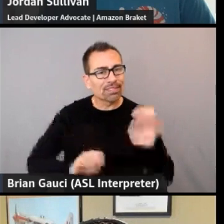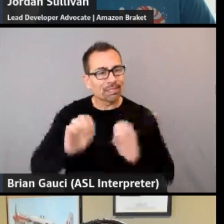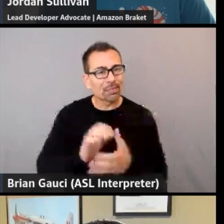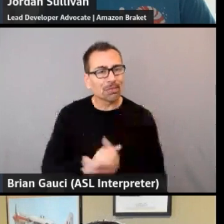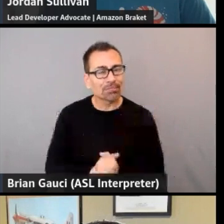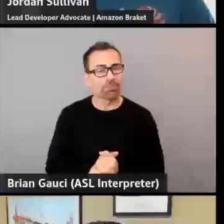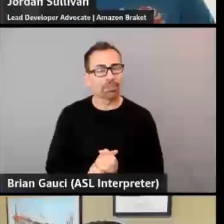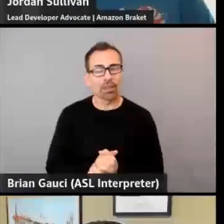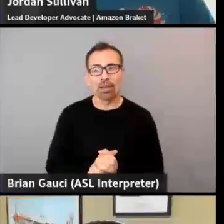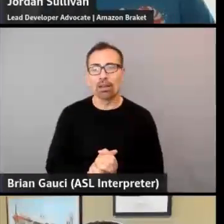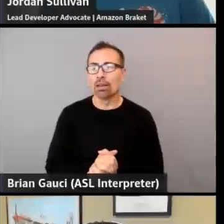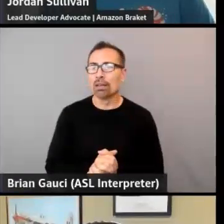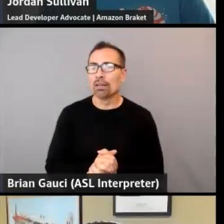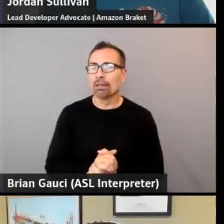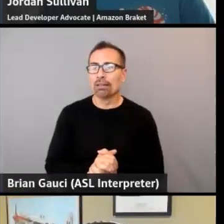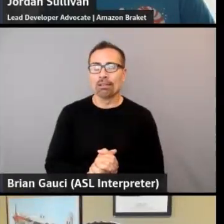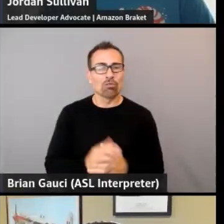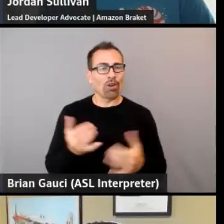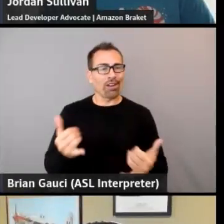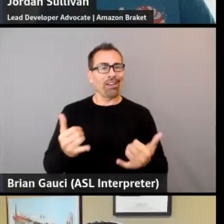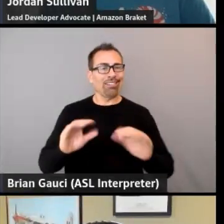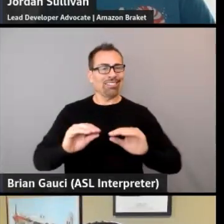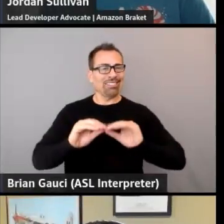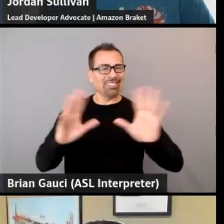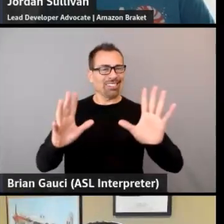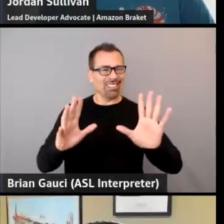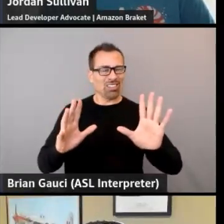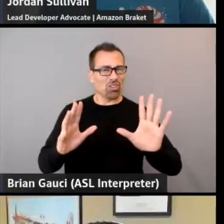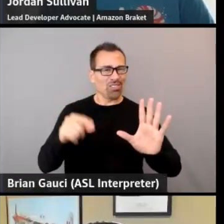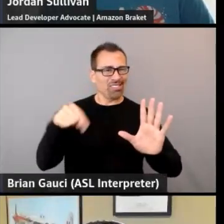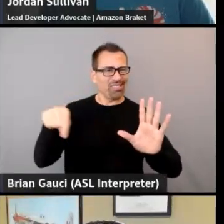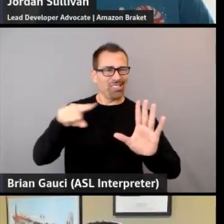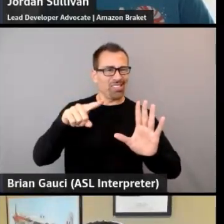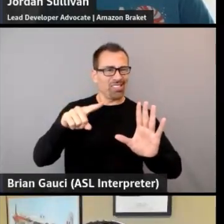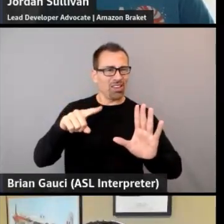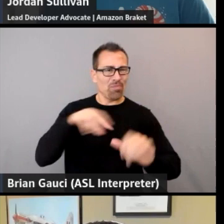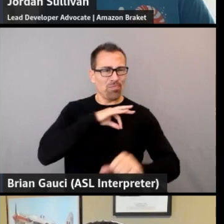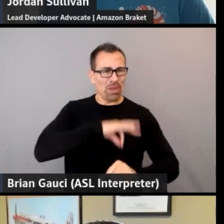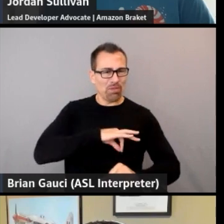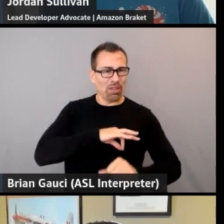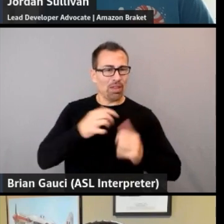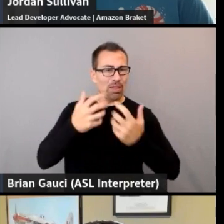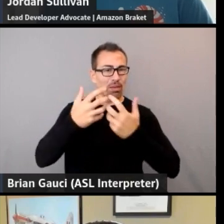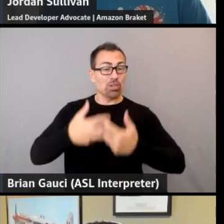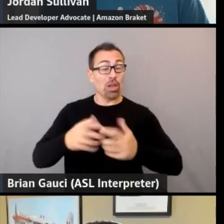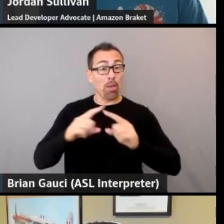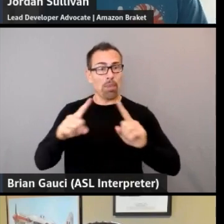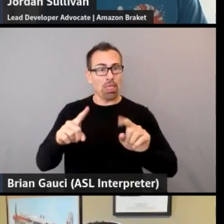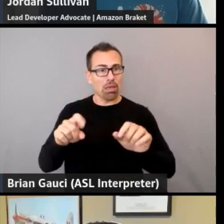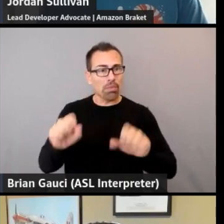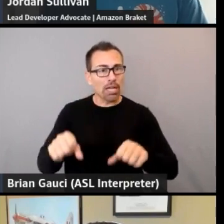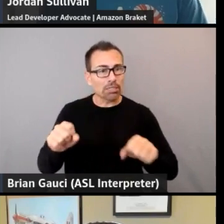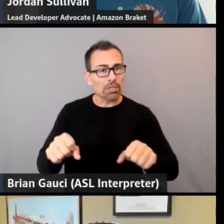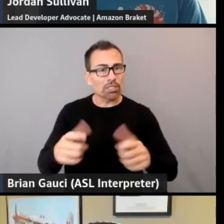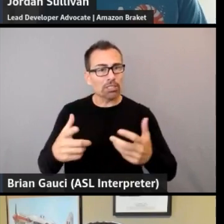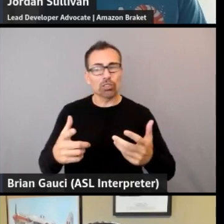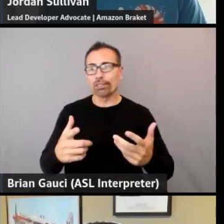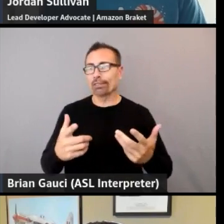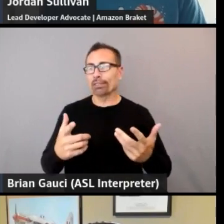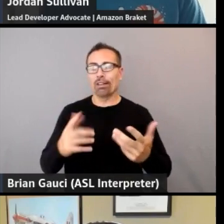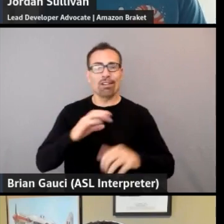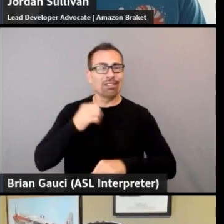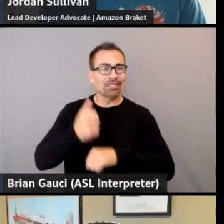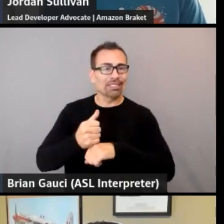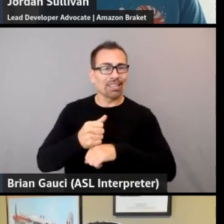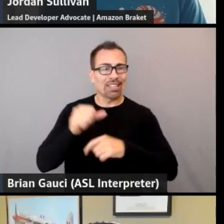it's really not clear at this point what these machines will be really useful for, but the fact that we have really this possibility of arbitrarily placing these